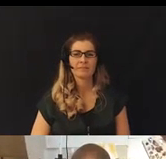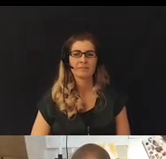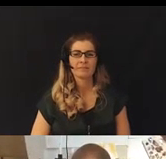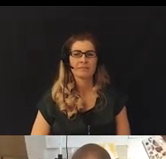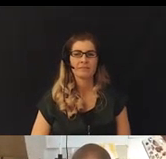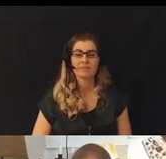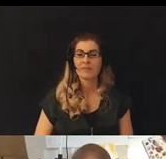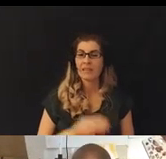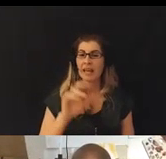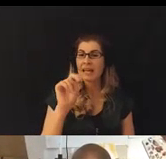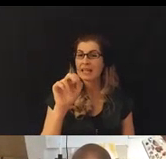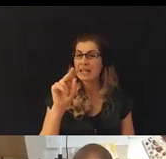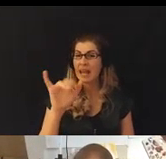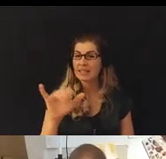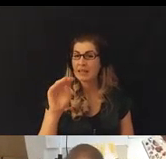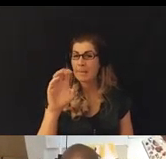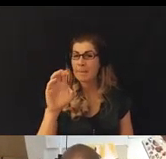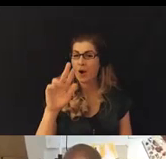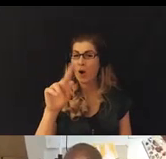Nancy MacArthur, what's your question?